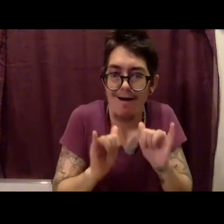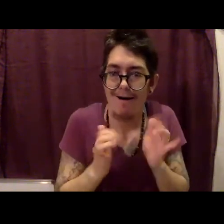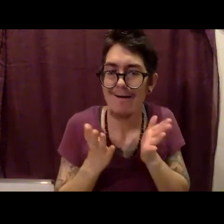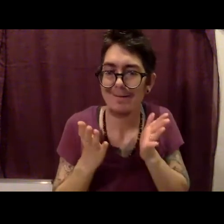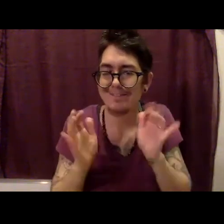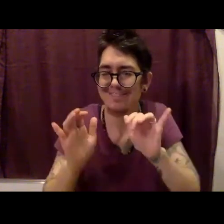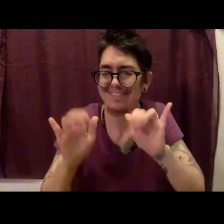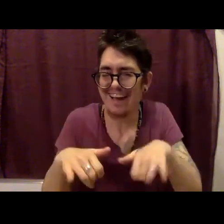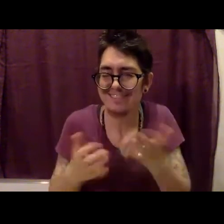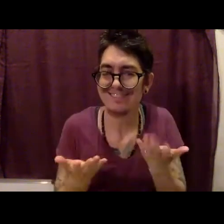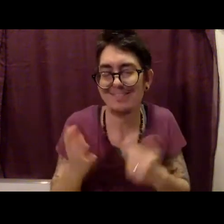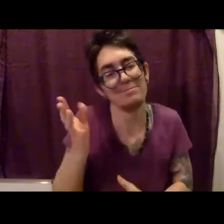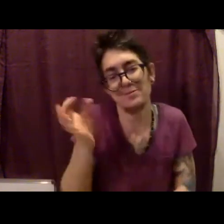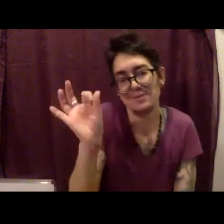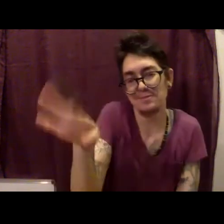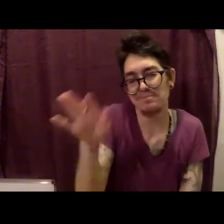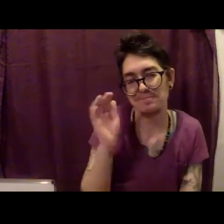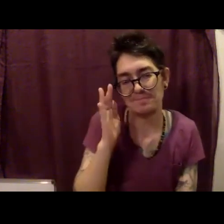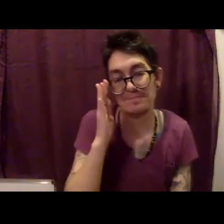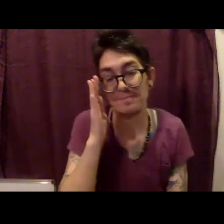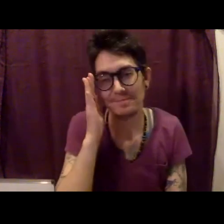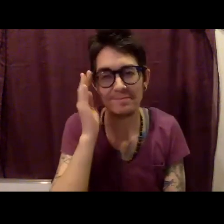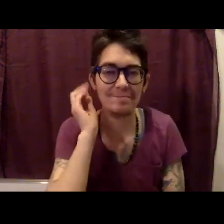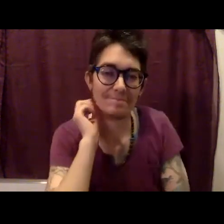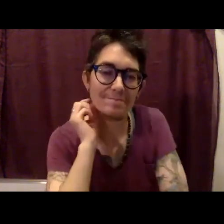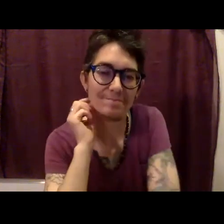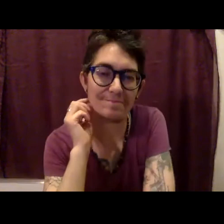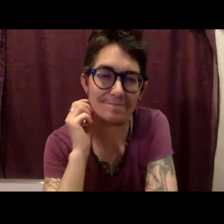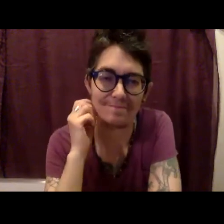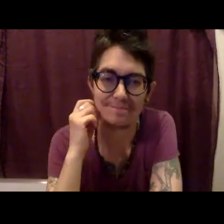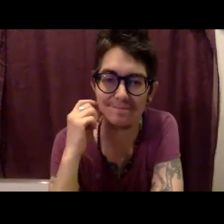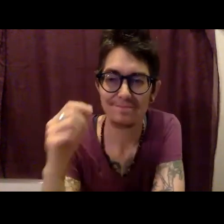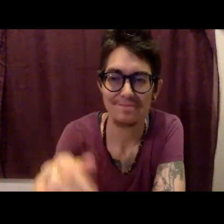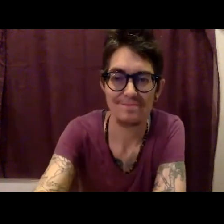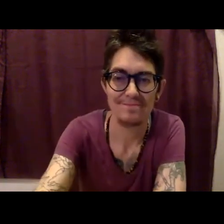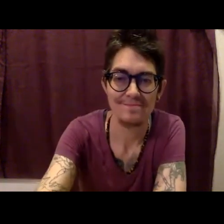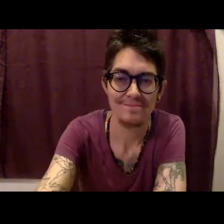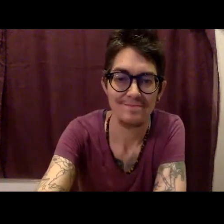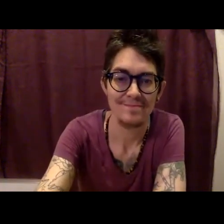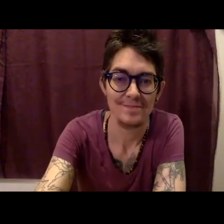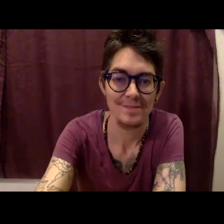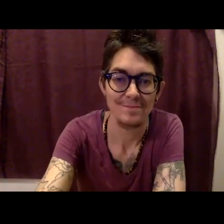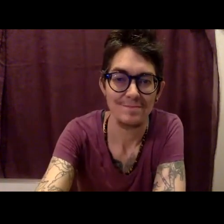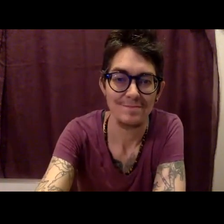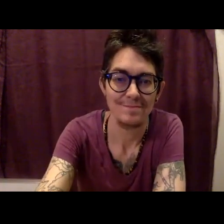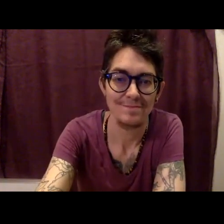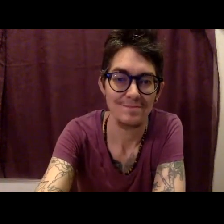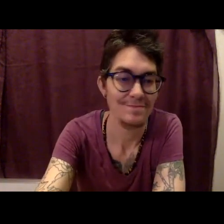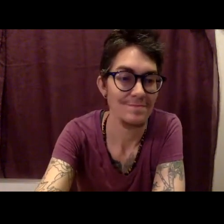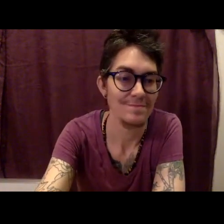in how we support each other, how you support me, how I support you. Anyway, I just kind of wanted to throw that tidbit out there for everyone.